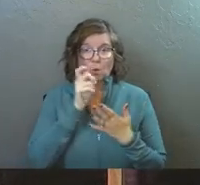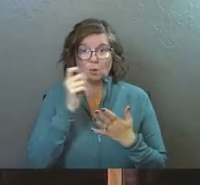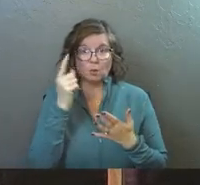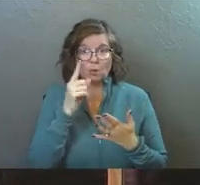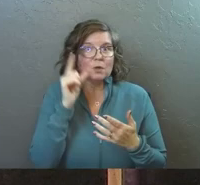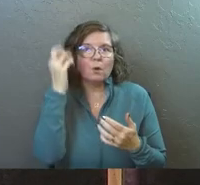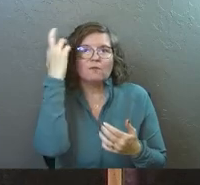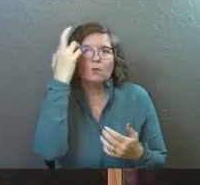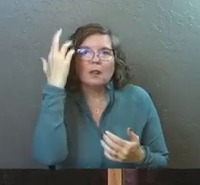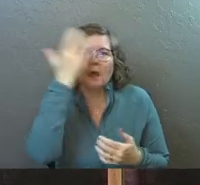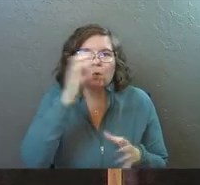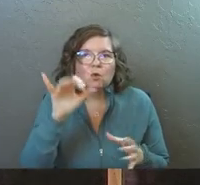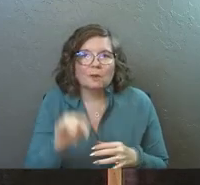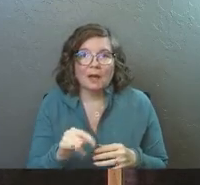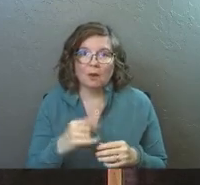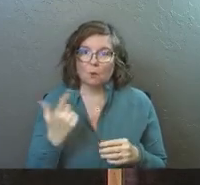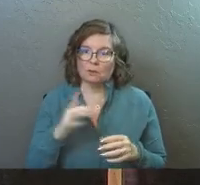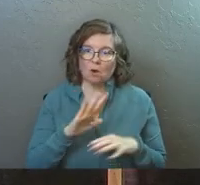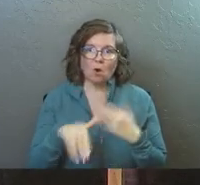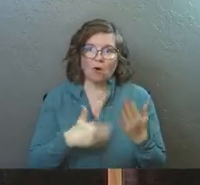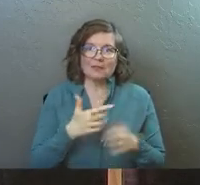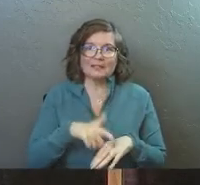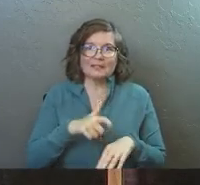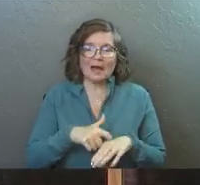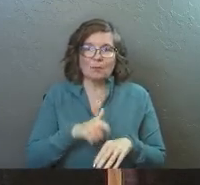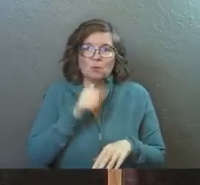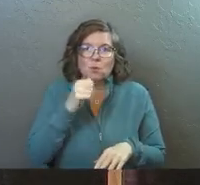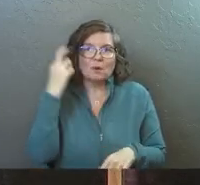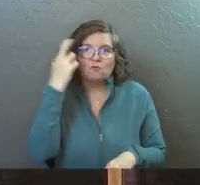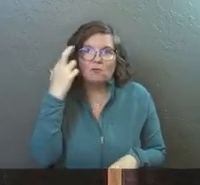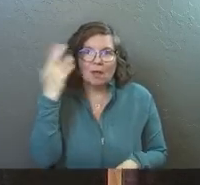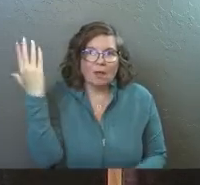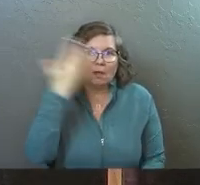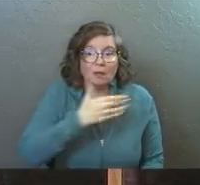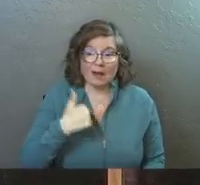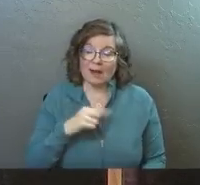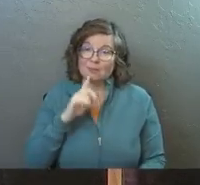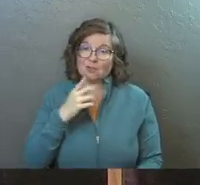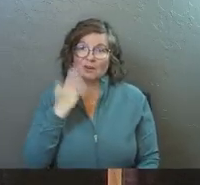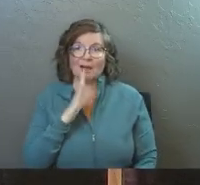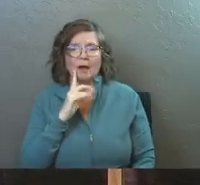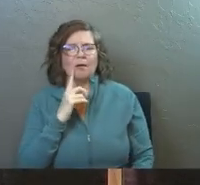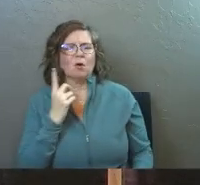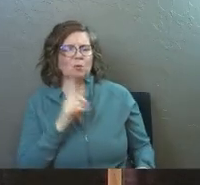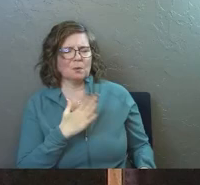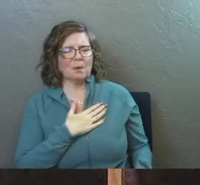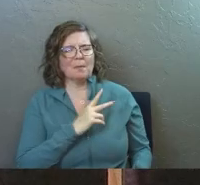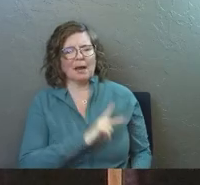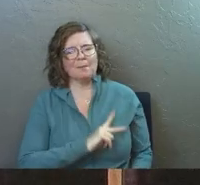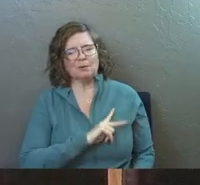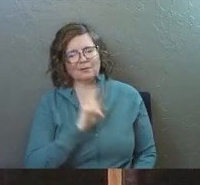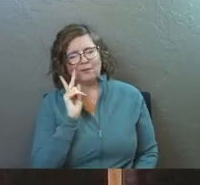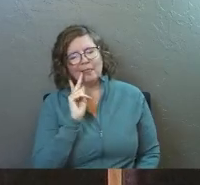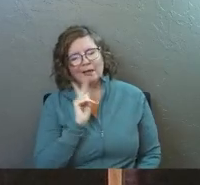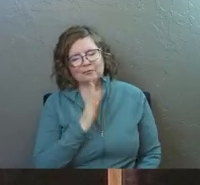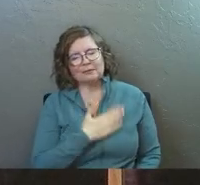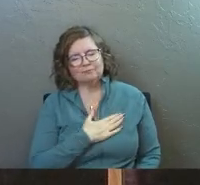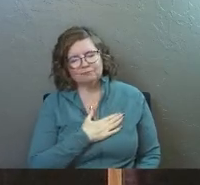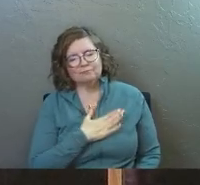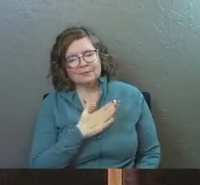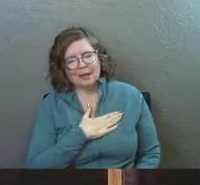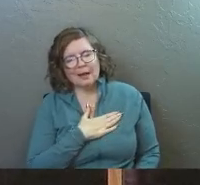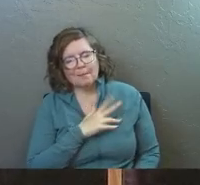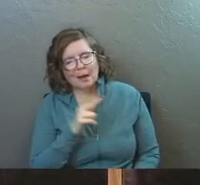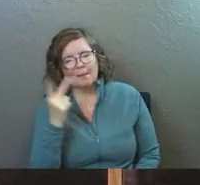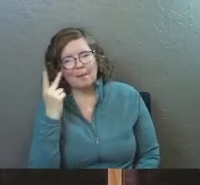even realize we're doing it. We do that kind of stuff all the time. And I bet God agrees with my personal philosophy and